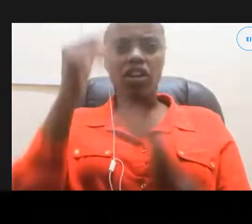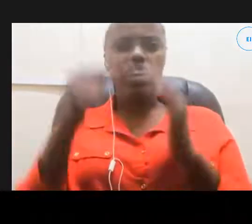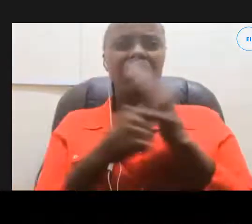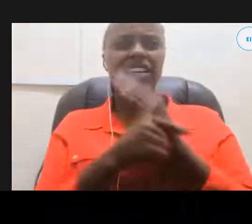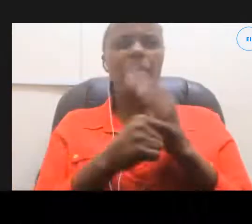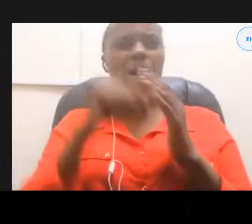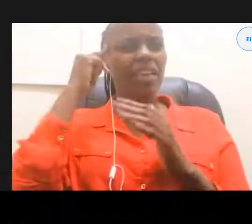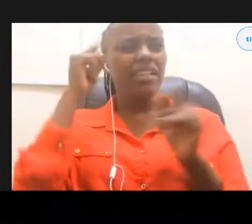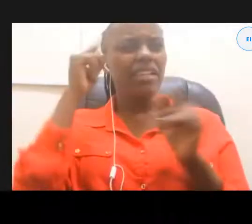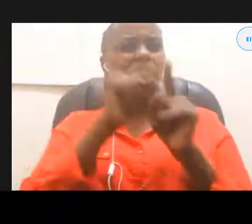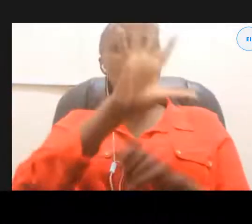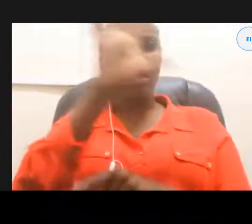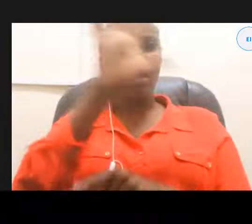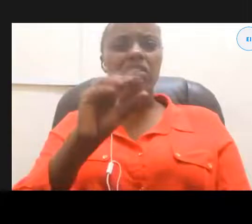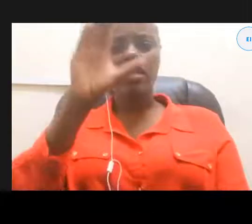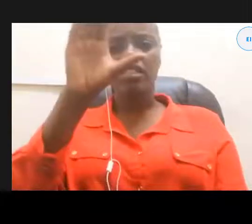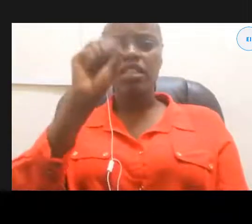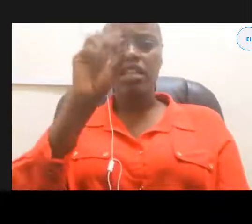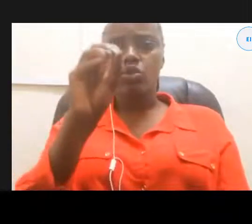the African CSO